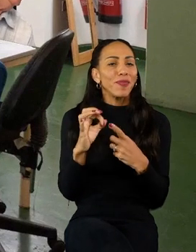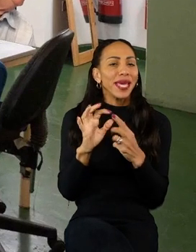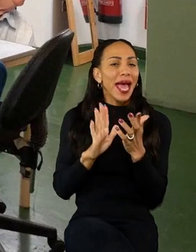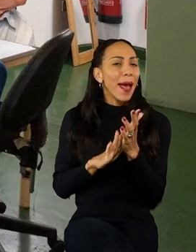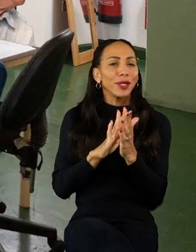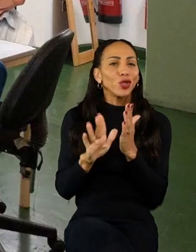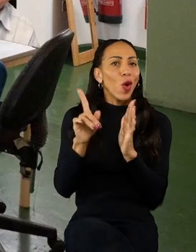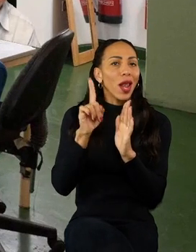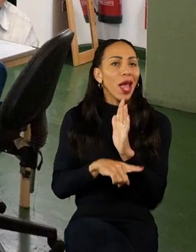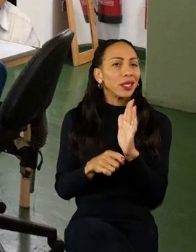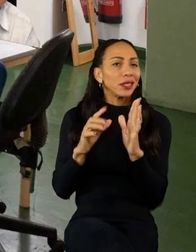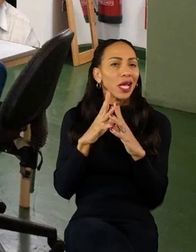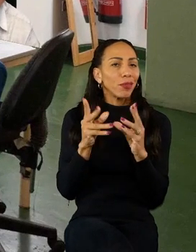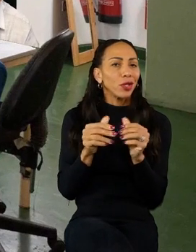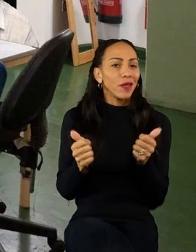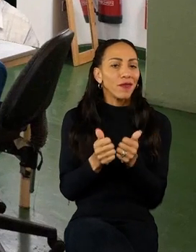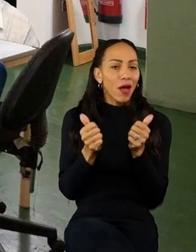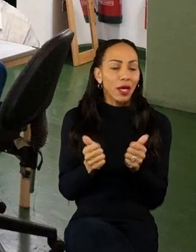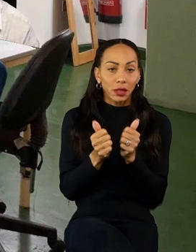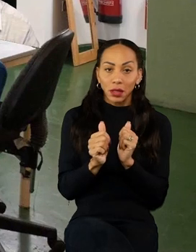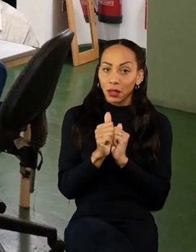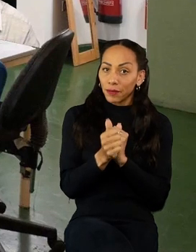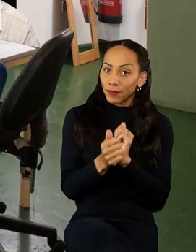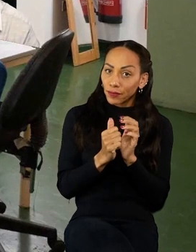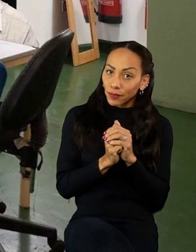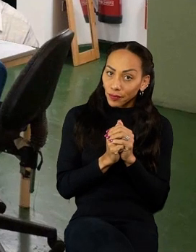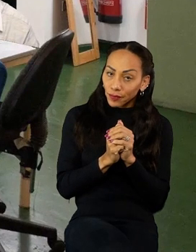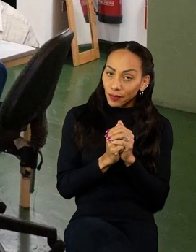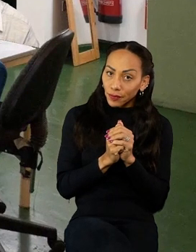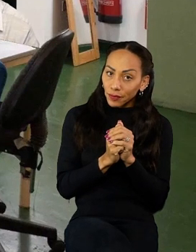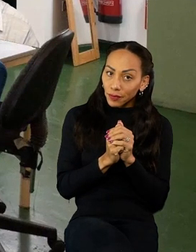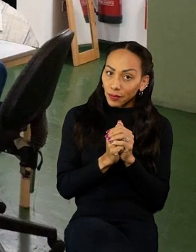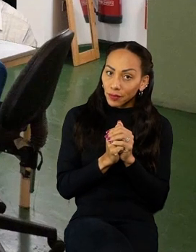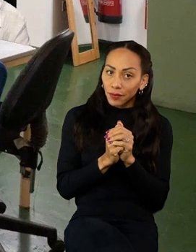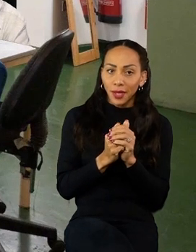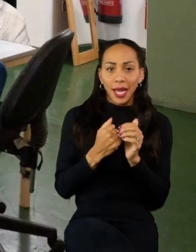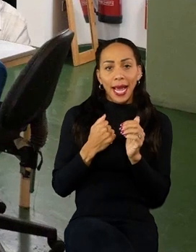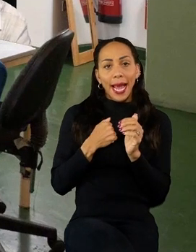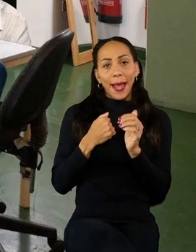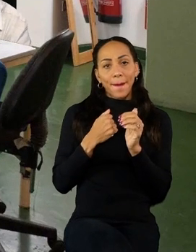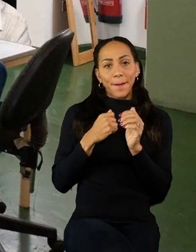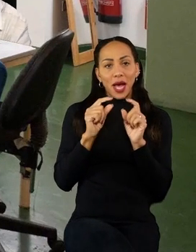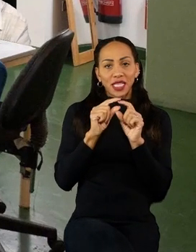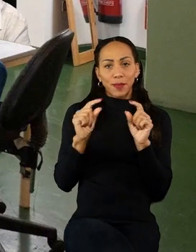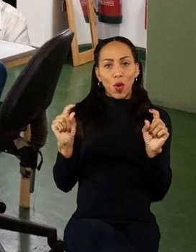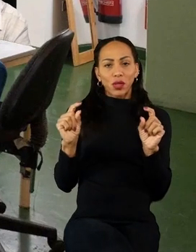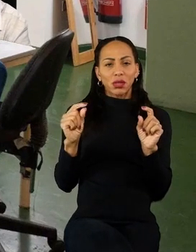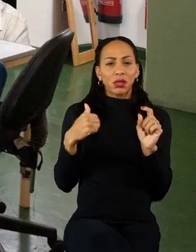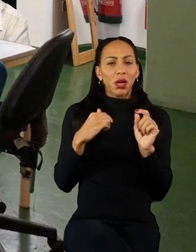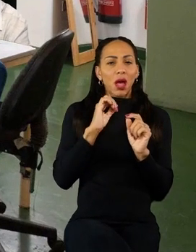well. No, hey, it's 6:45 p.m. It's not late at all. It's absolutely okay. Fine. No, I'm great. Paul,